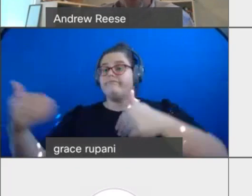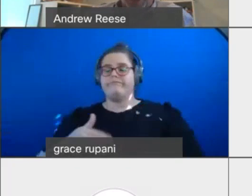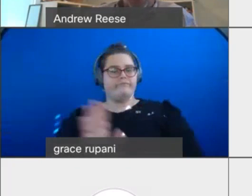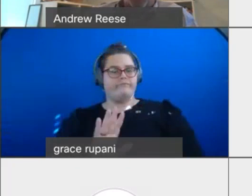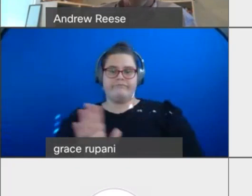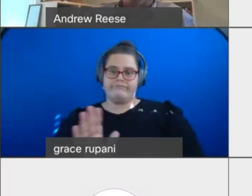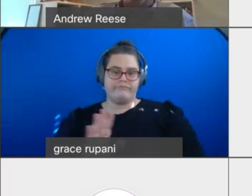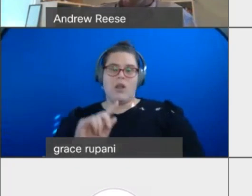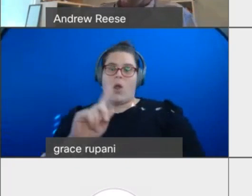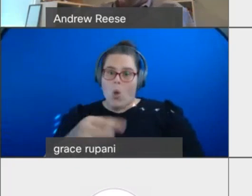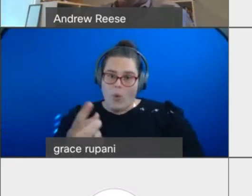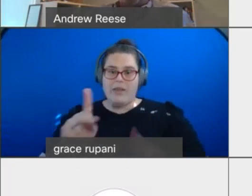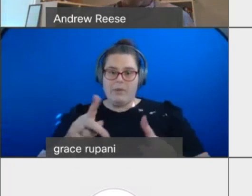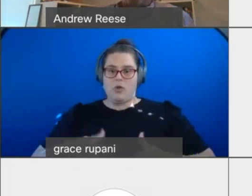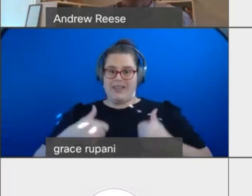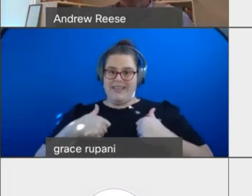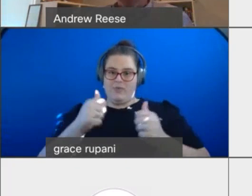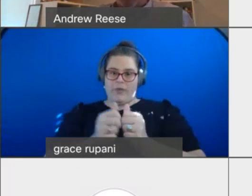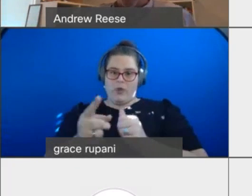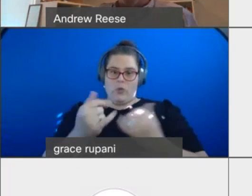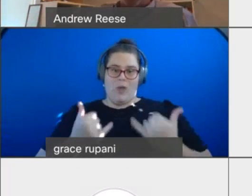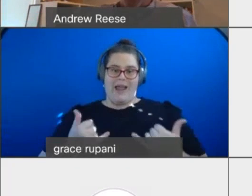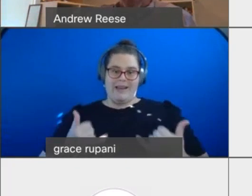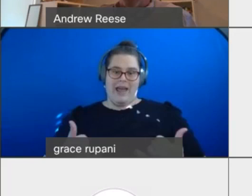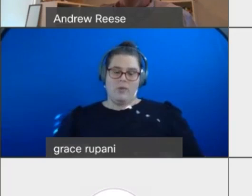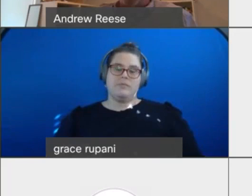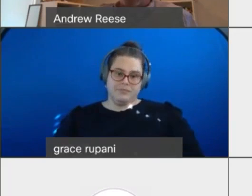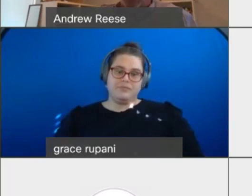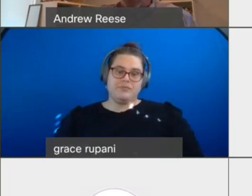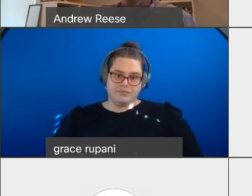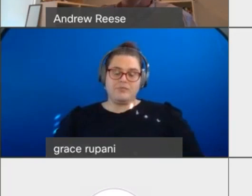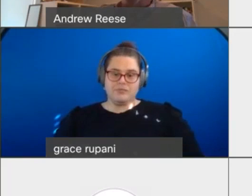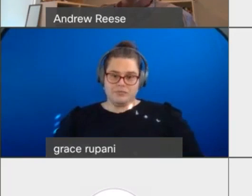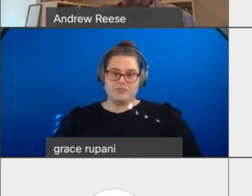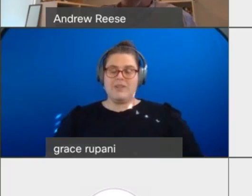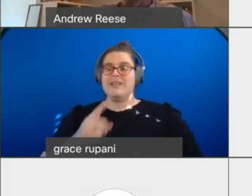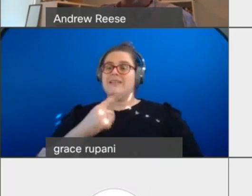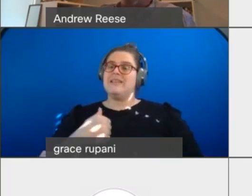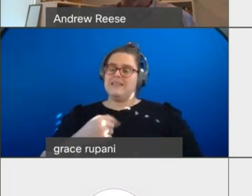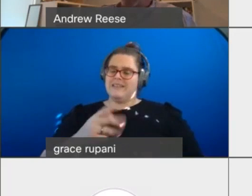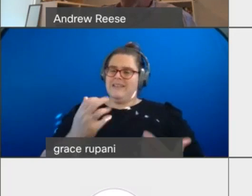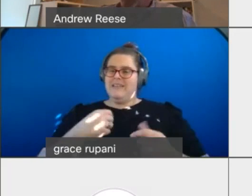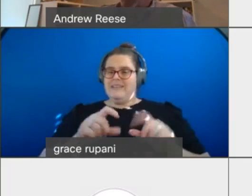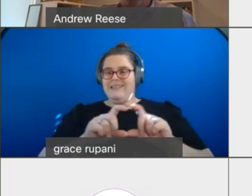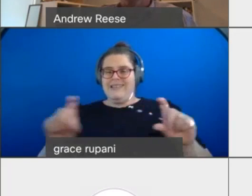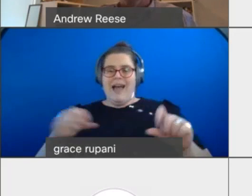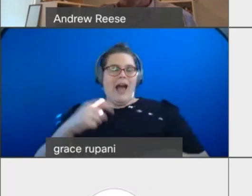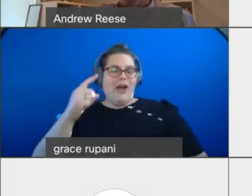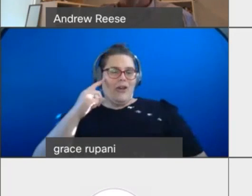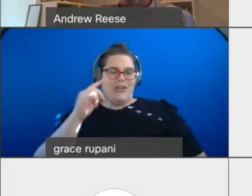The one I heard recently was have Thanksgiving with just your household so that you can share New Year's with other people.